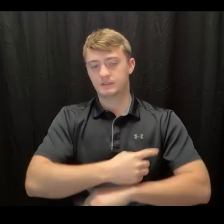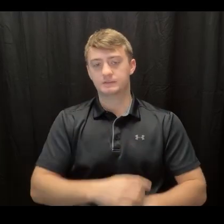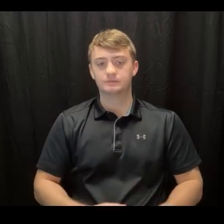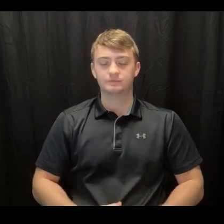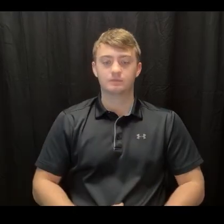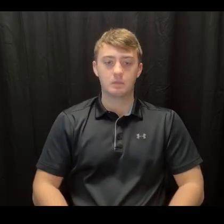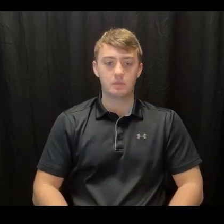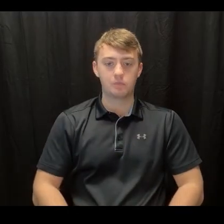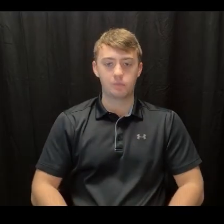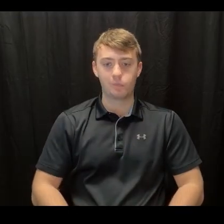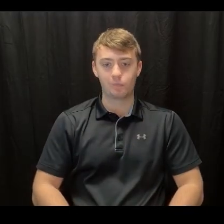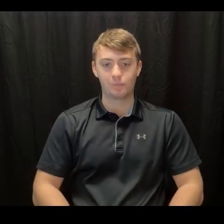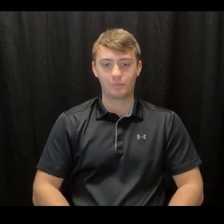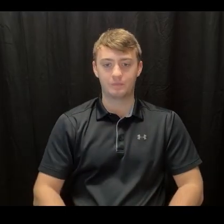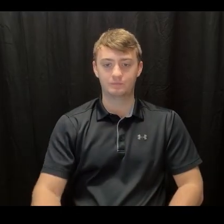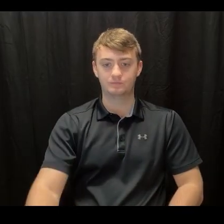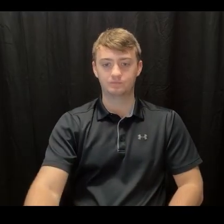45 days.